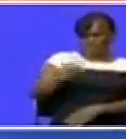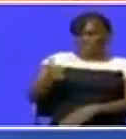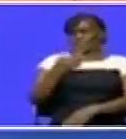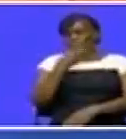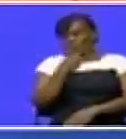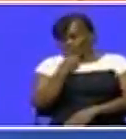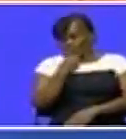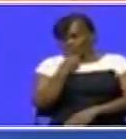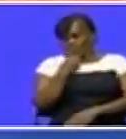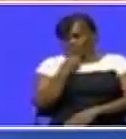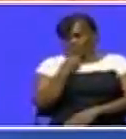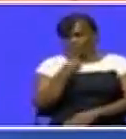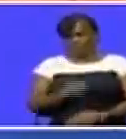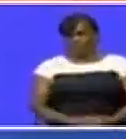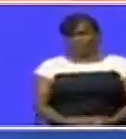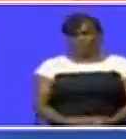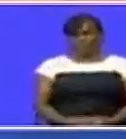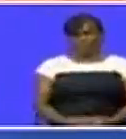Chesebe.